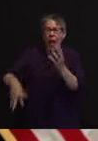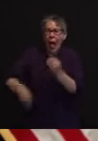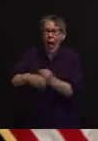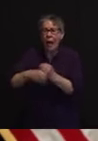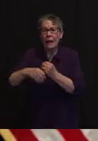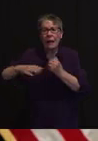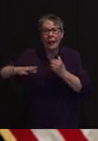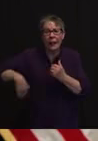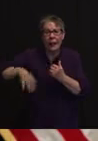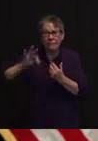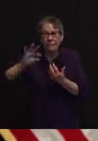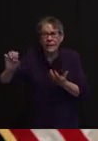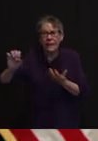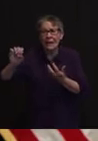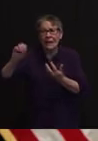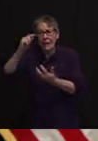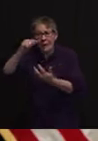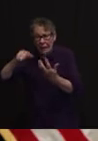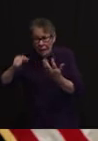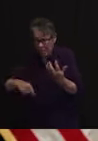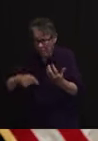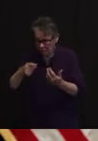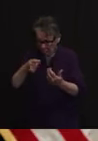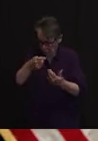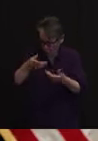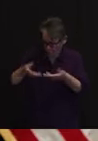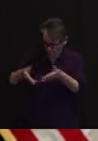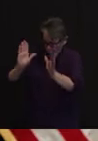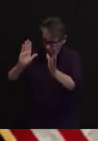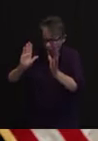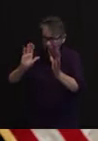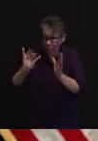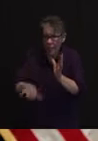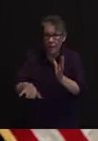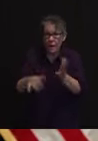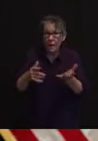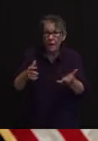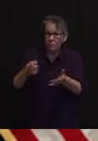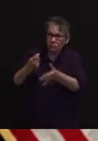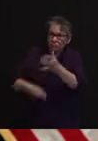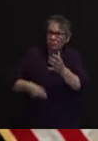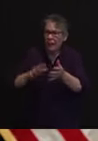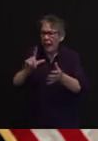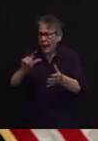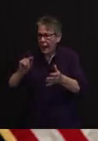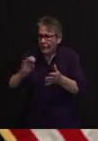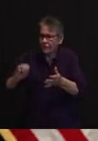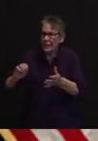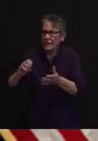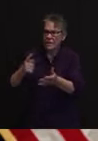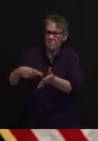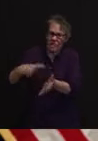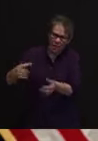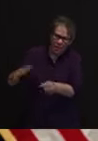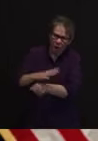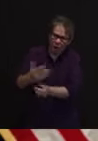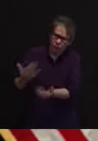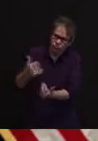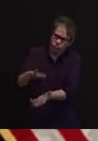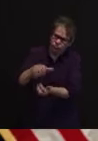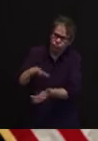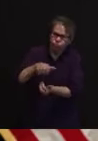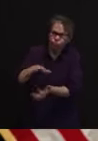eviction? Last week, you announced the formation of a task force to address drug shortages at NJ hospitals